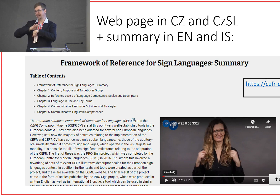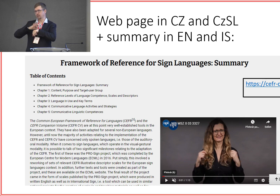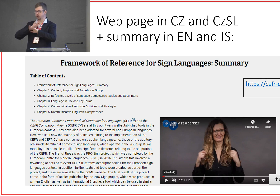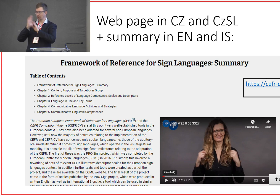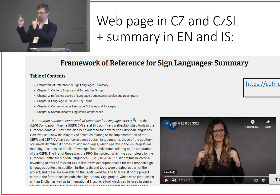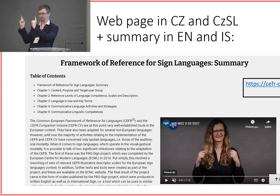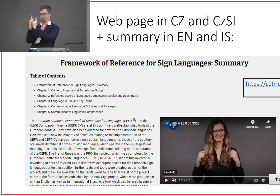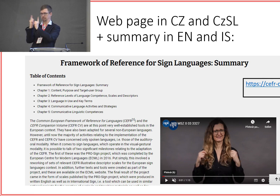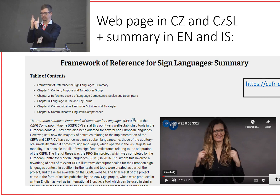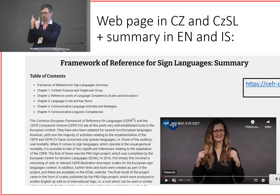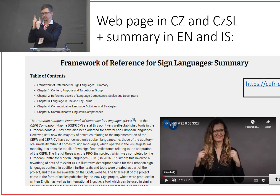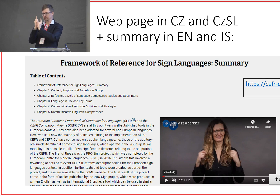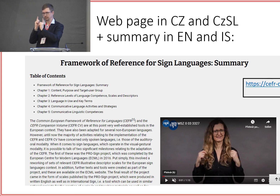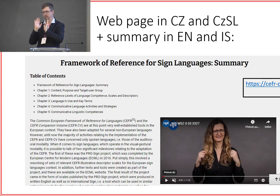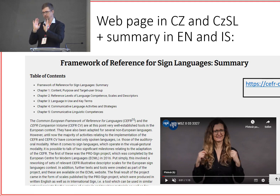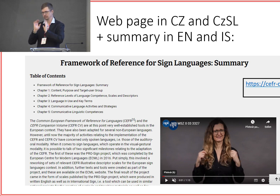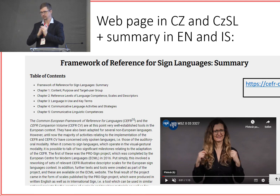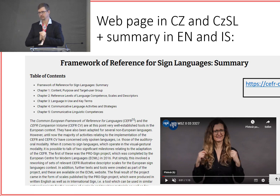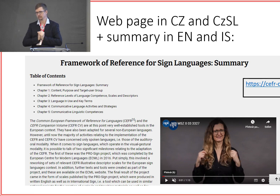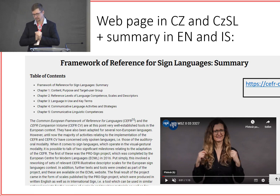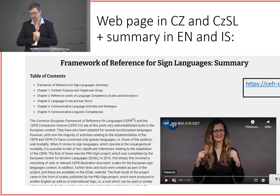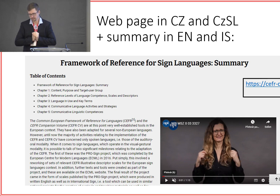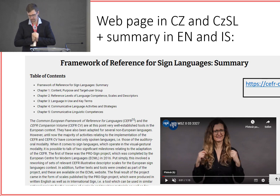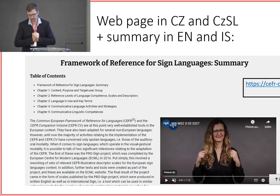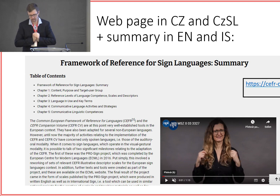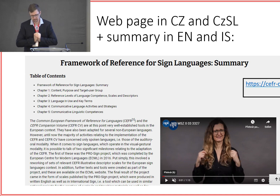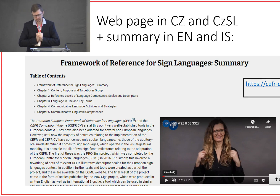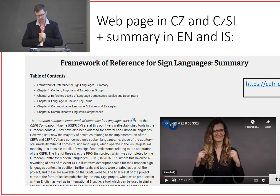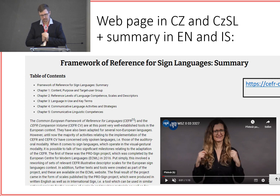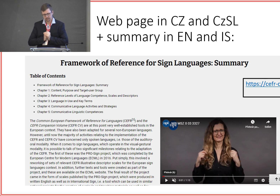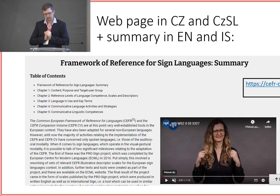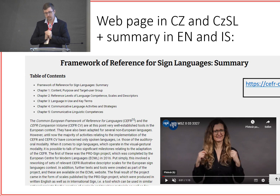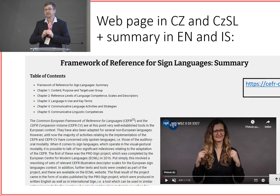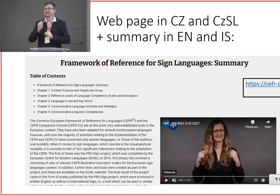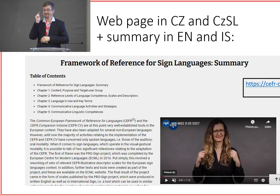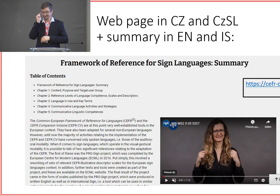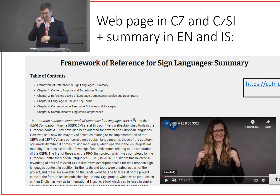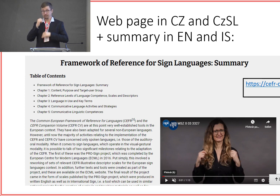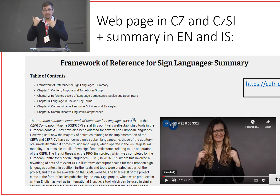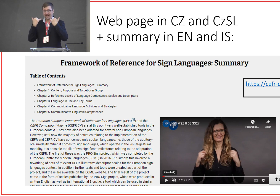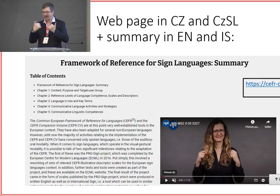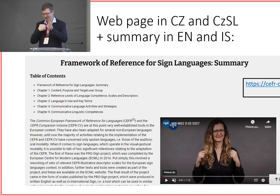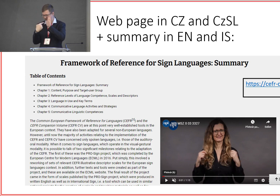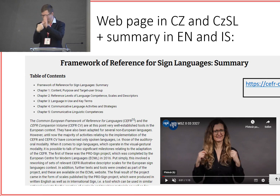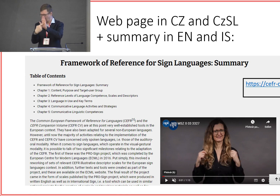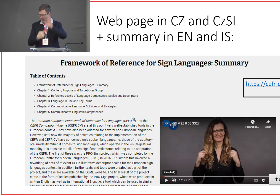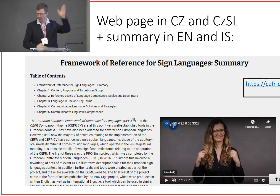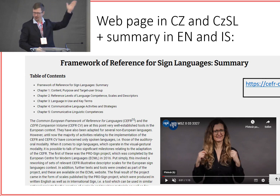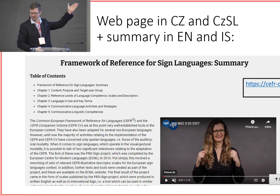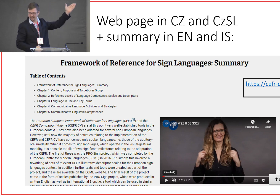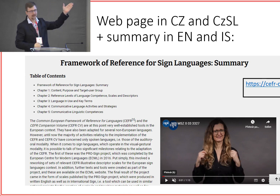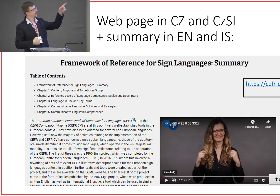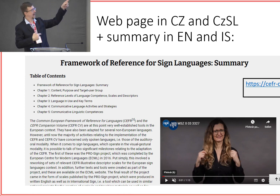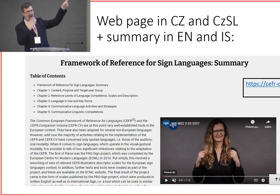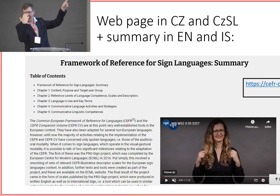We had videos of a duration of maximum 5 minutes each.